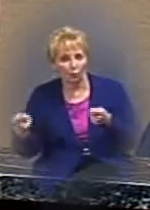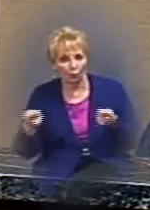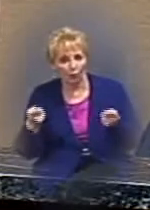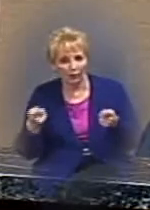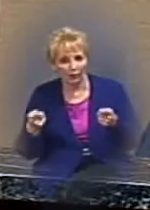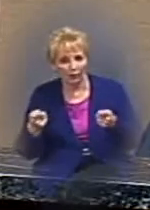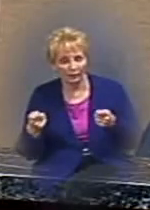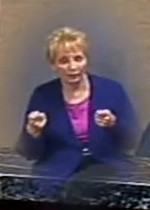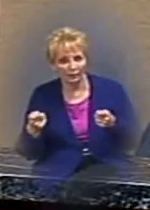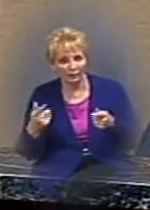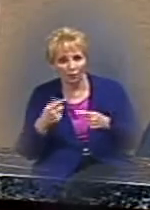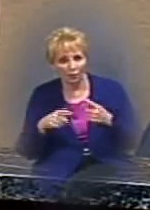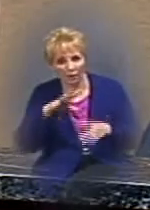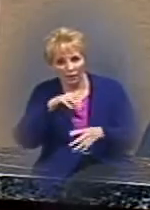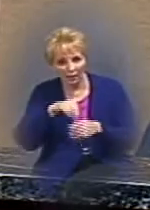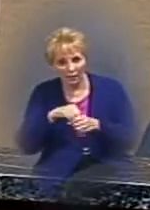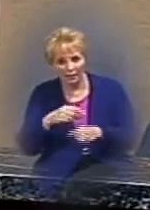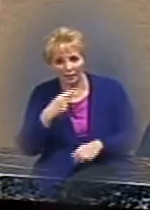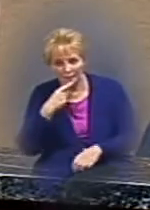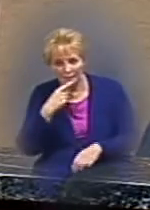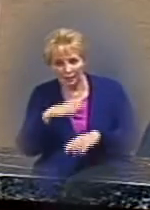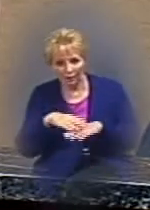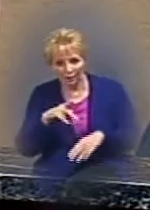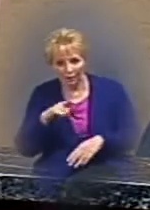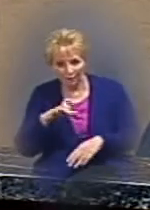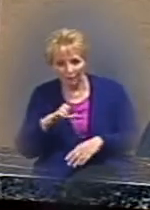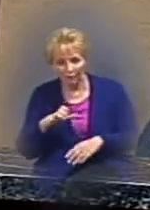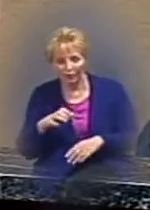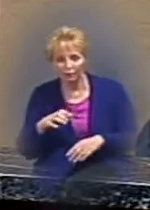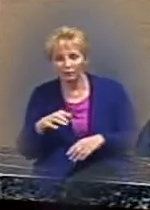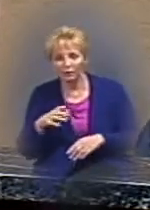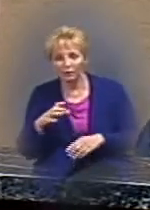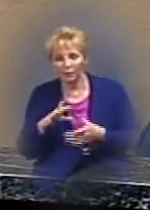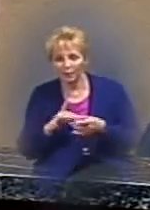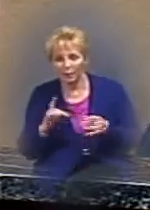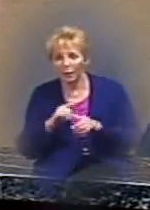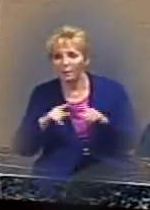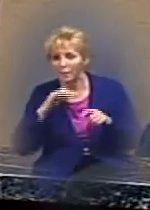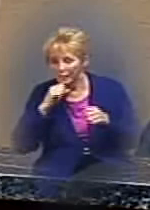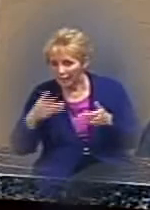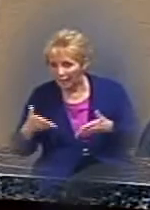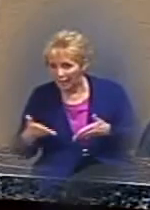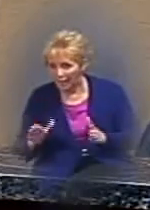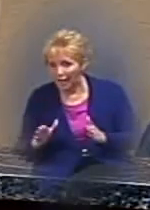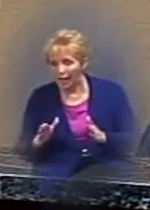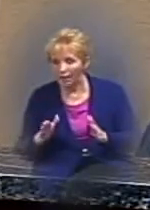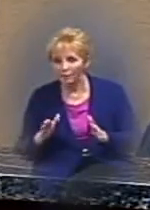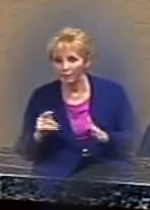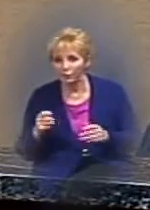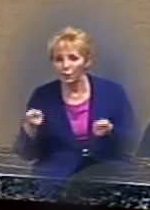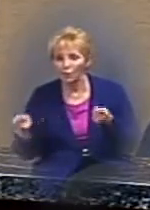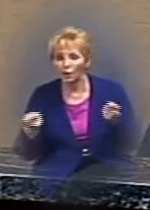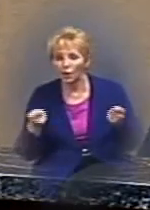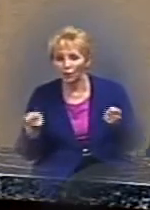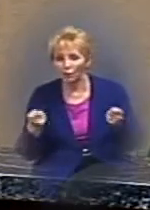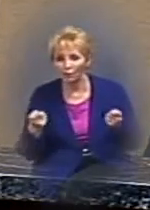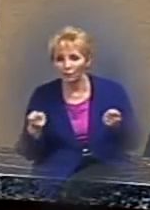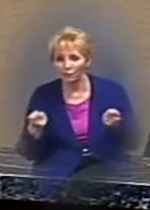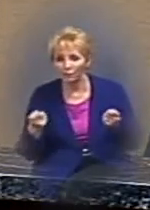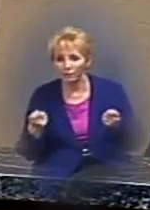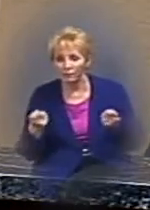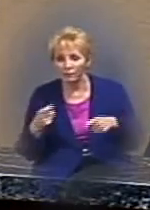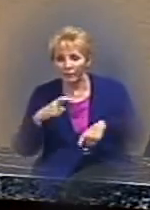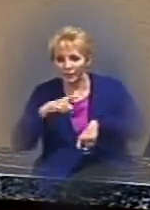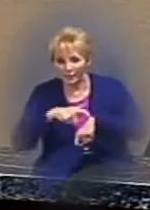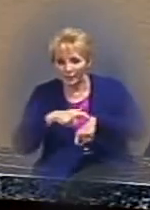the content of what's said at public comment, but is allowed to govern the time,